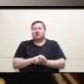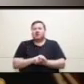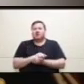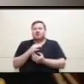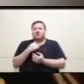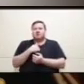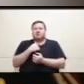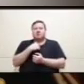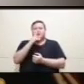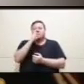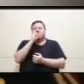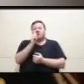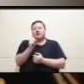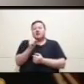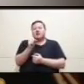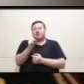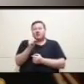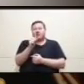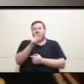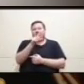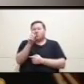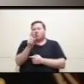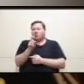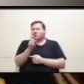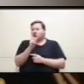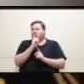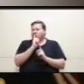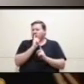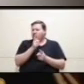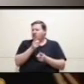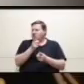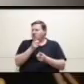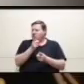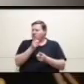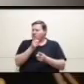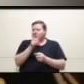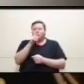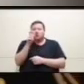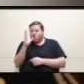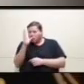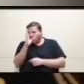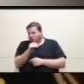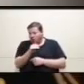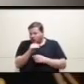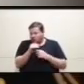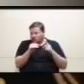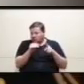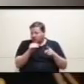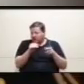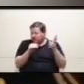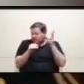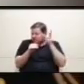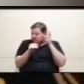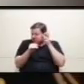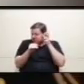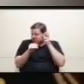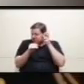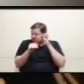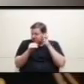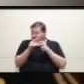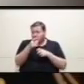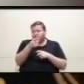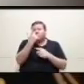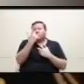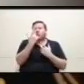believe that the question was answered, but it was asked, but again, we didn't hear what it is that you do